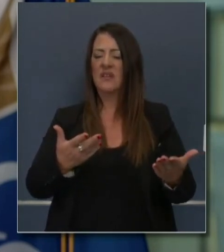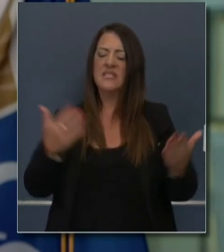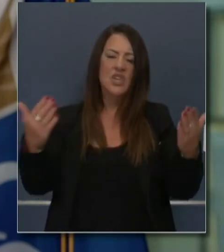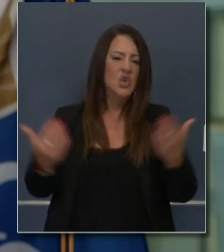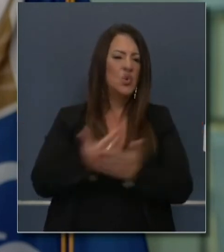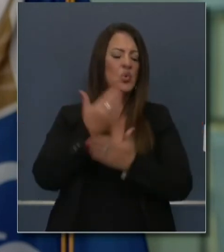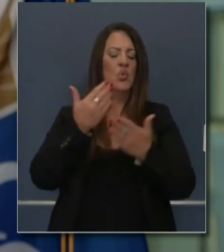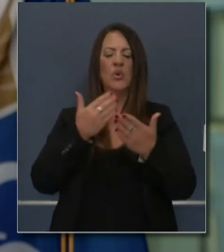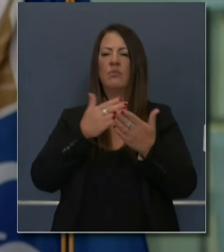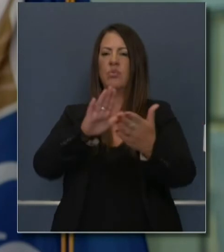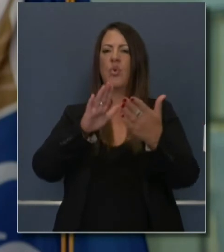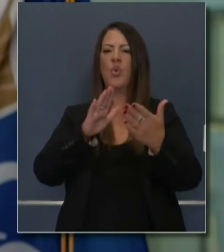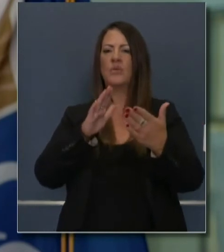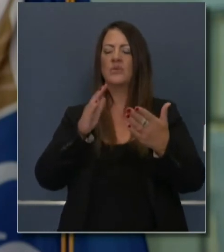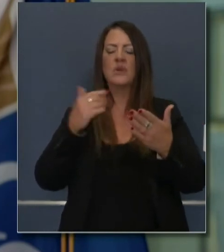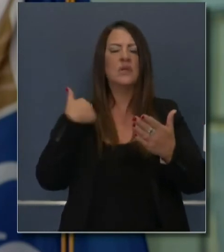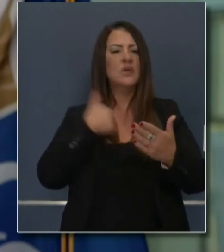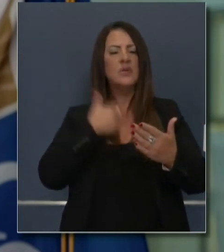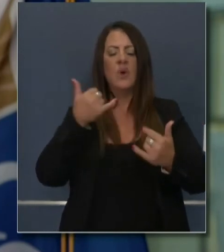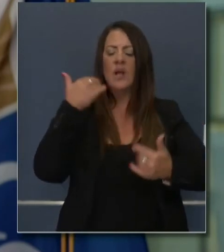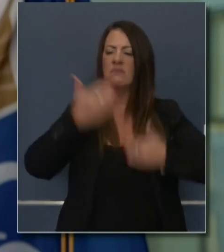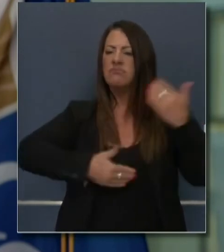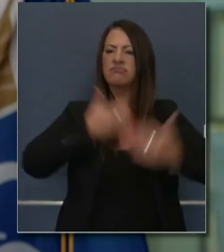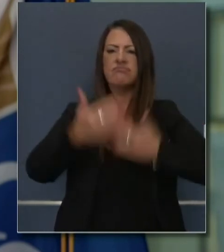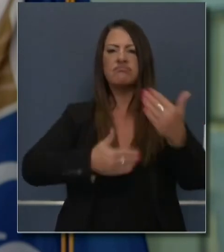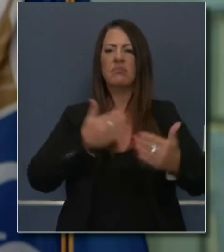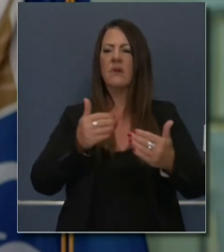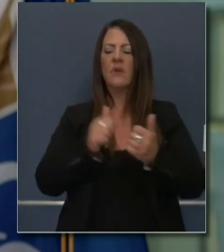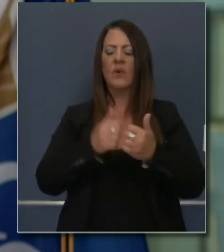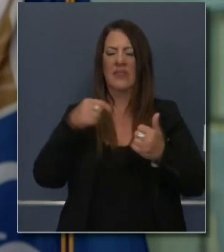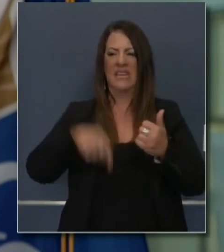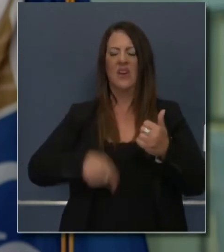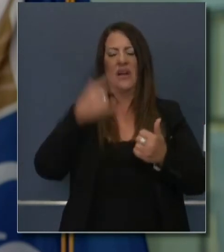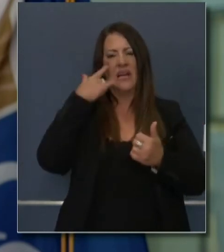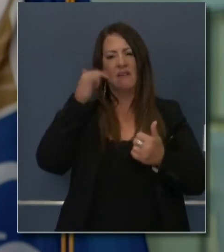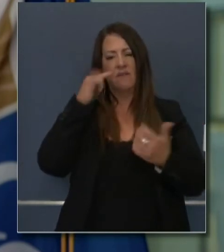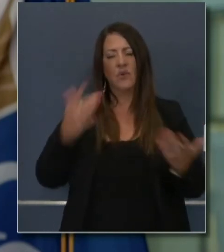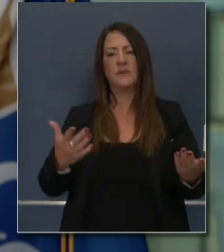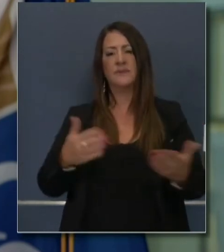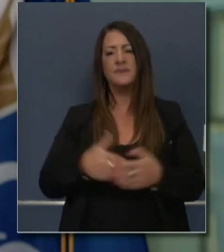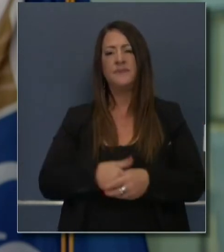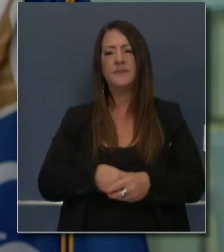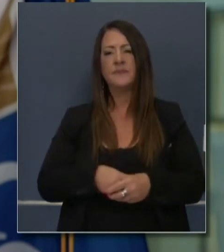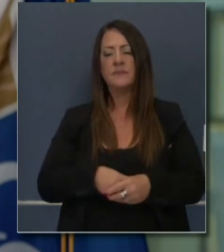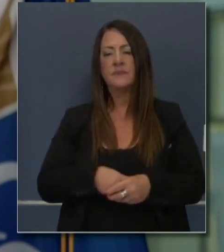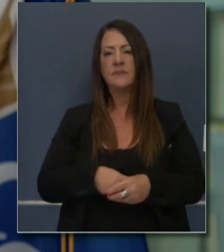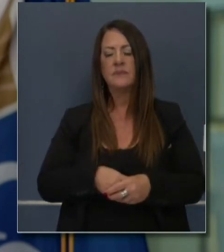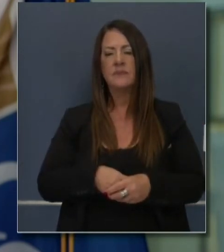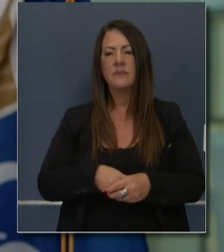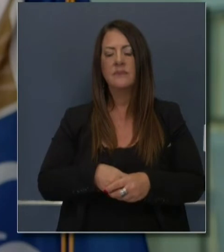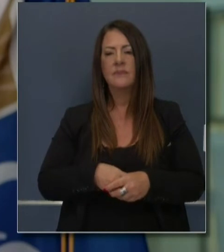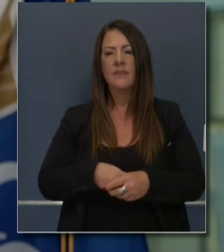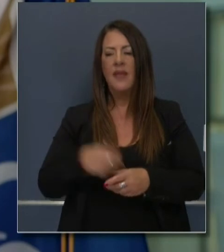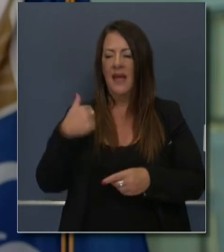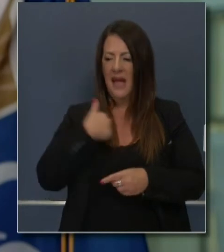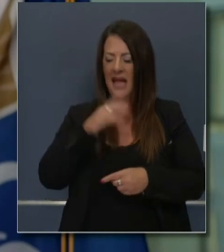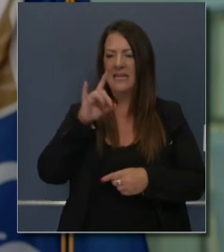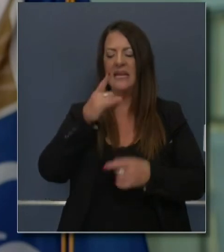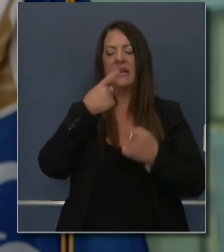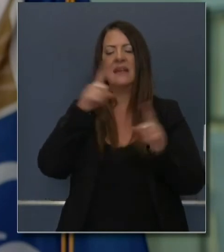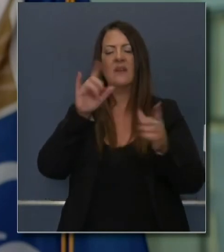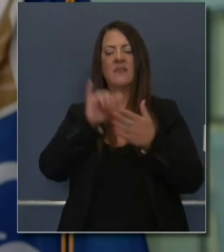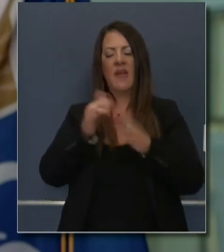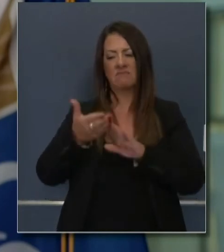approach that we're advancing here in this state. And that new approach was, again, enunciated in that state of the state. And that